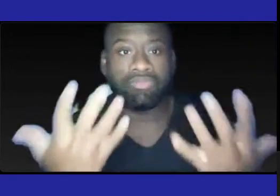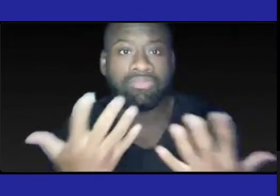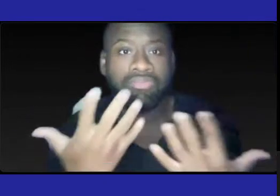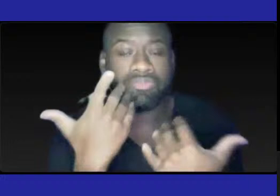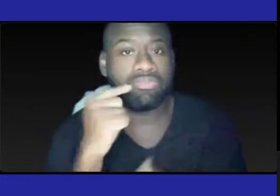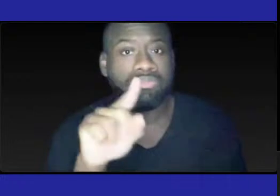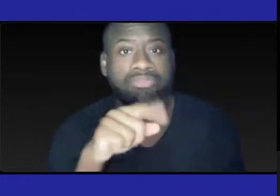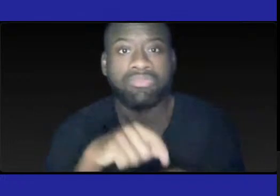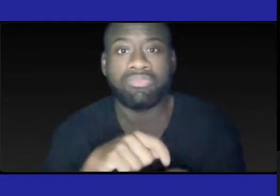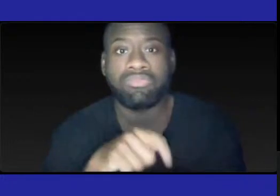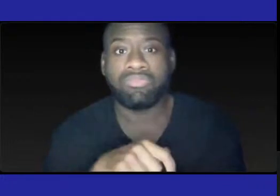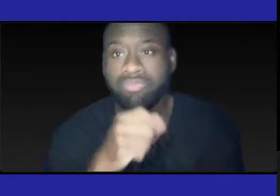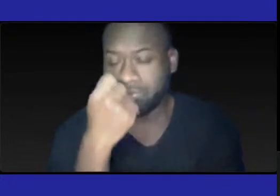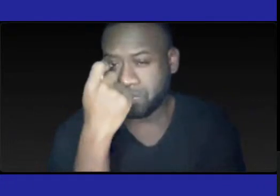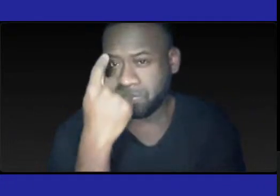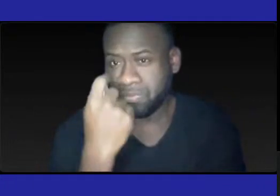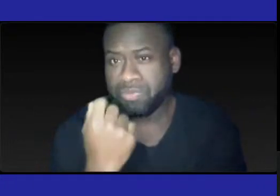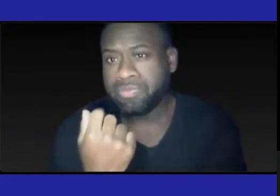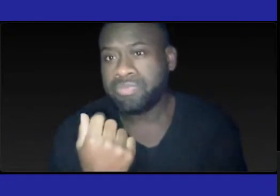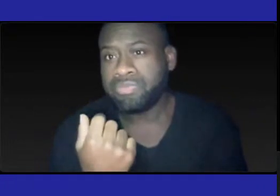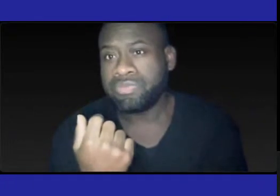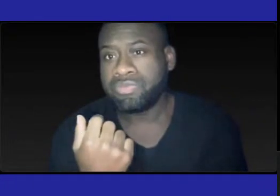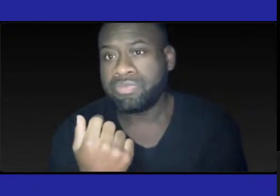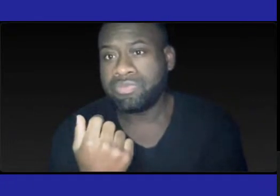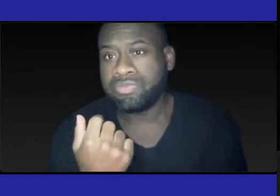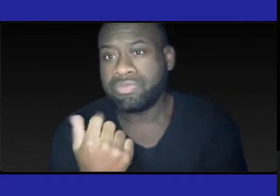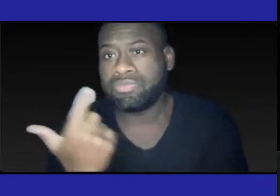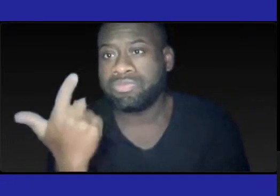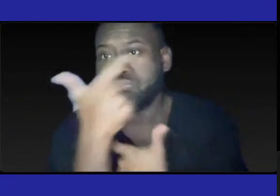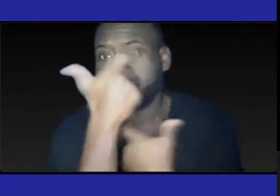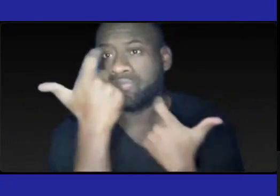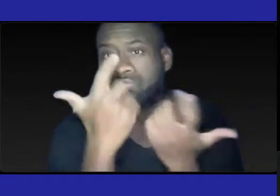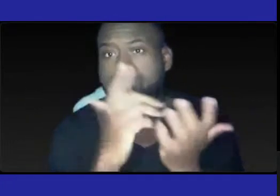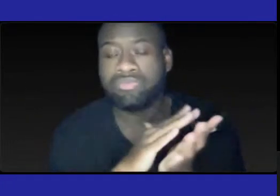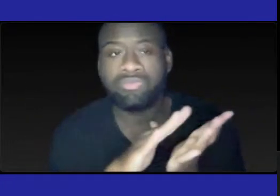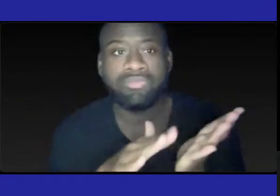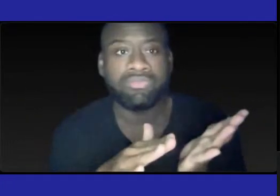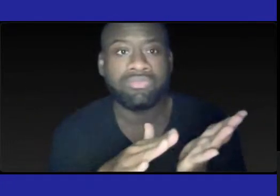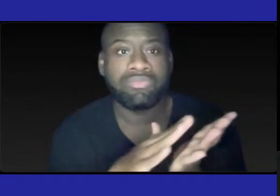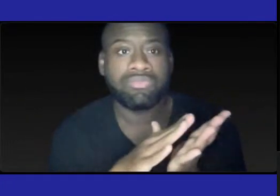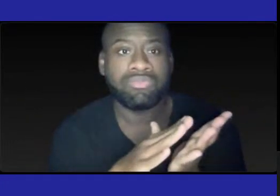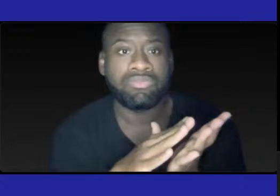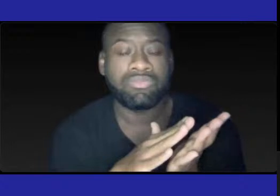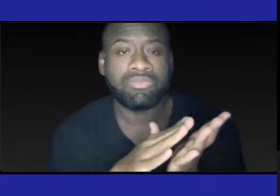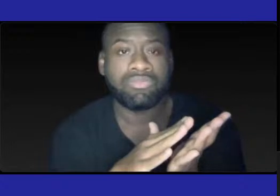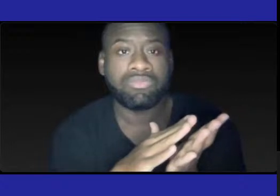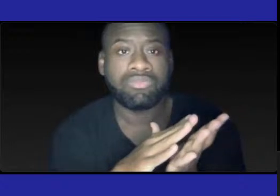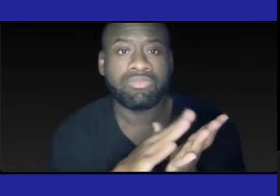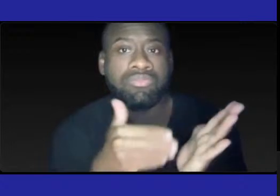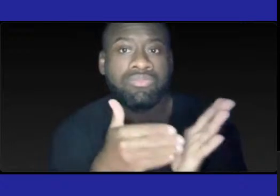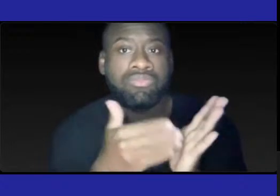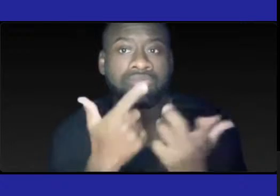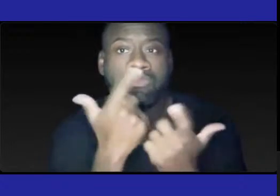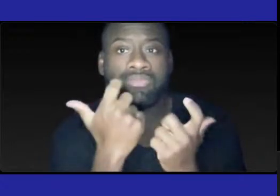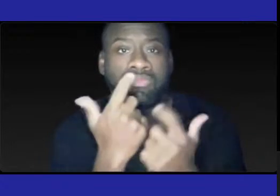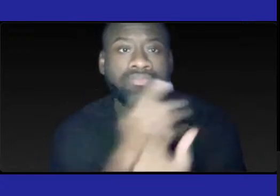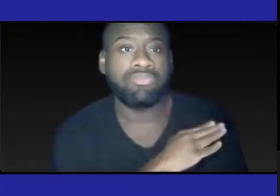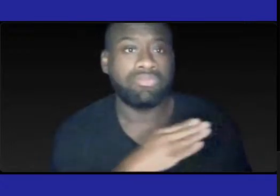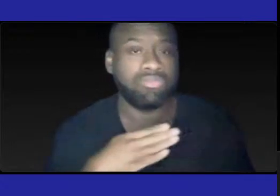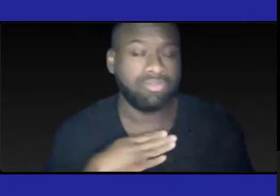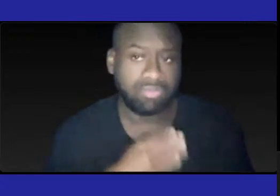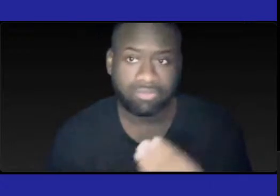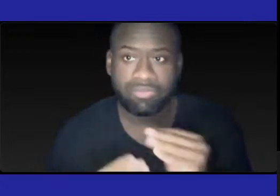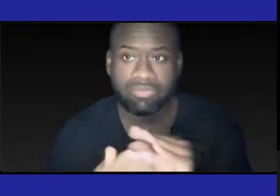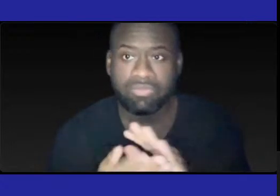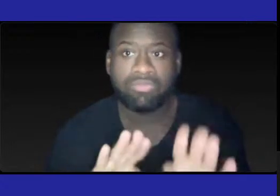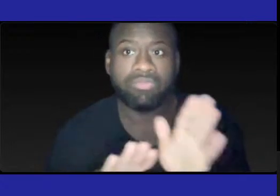And this is trauma center is a question that we always get as committee members, board members, and